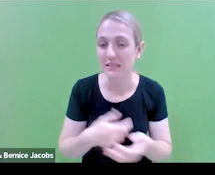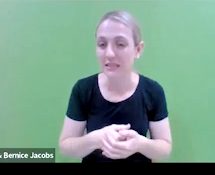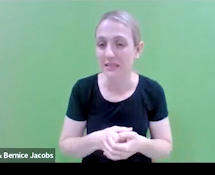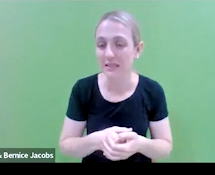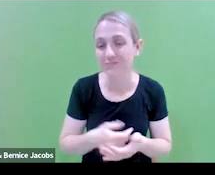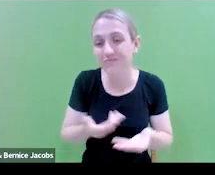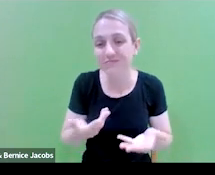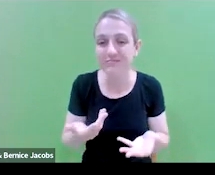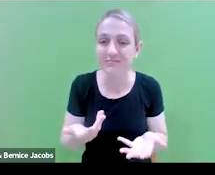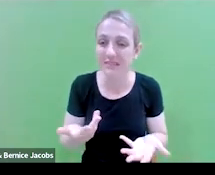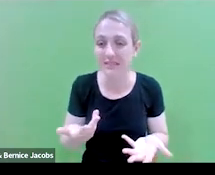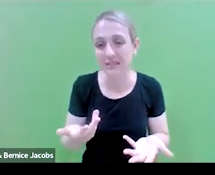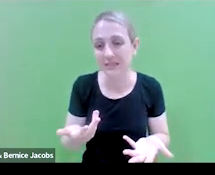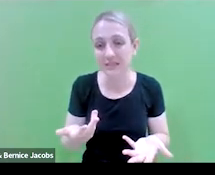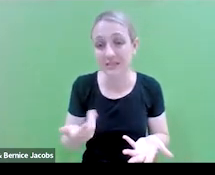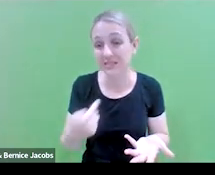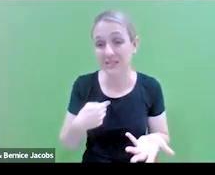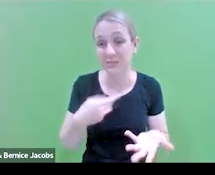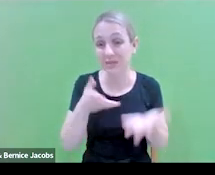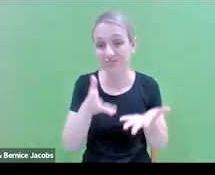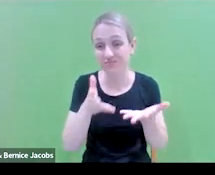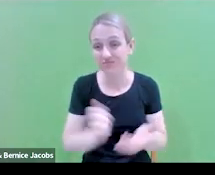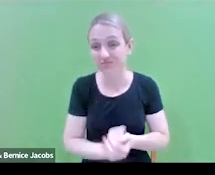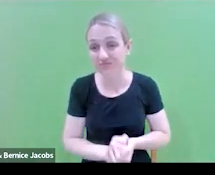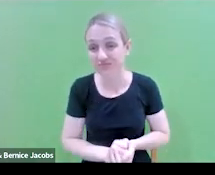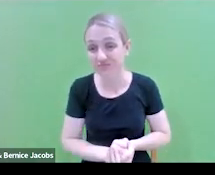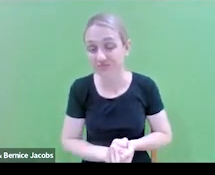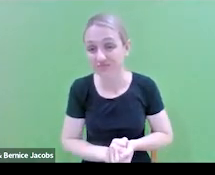So that's where I'm at. Thank you.